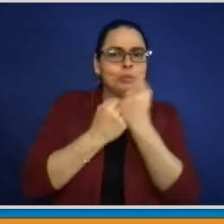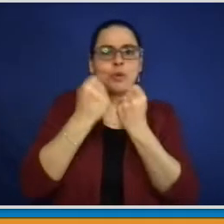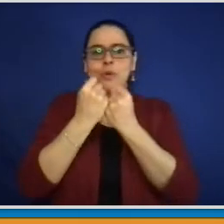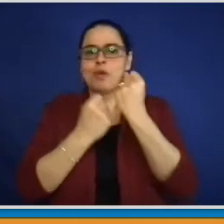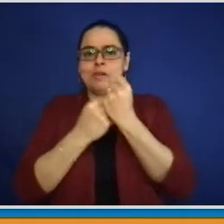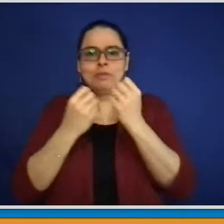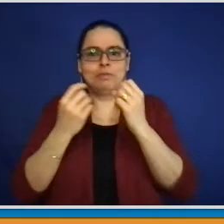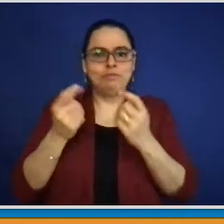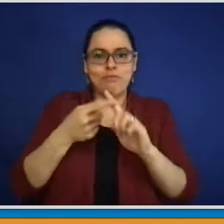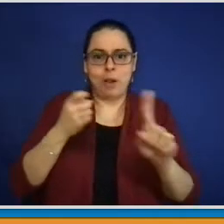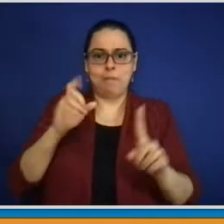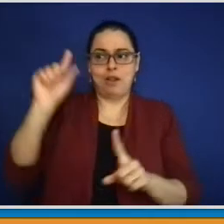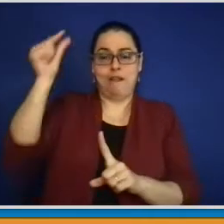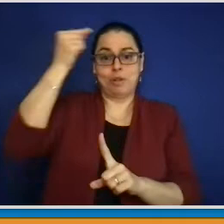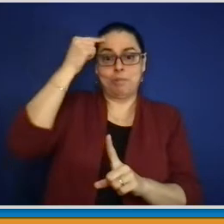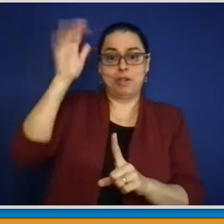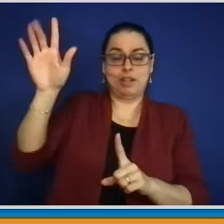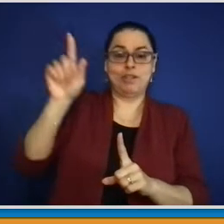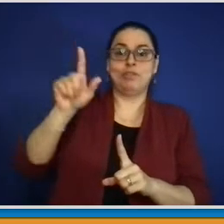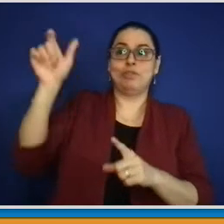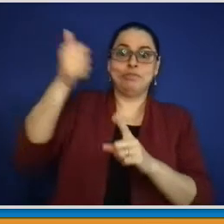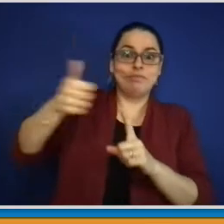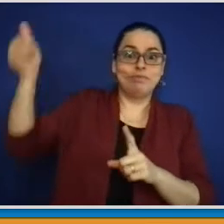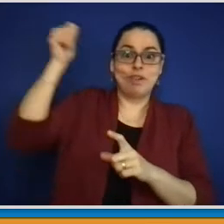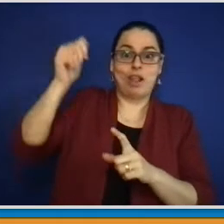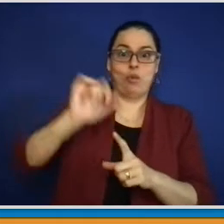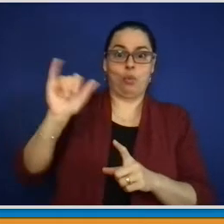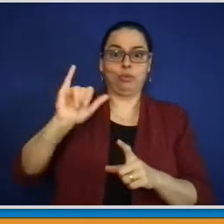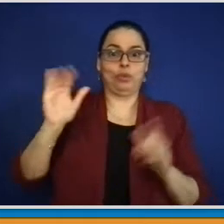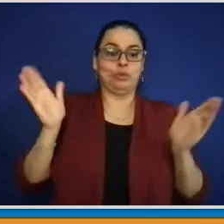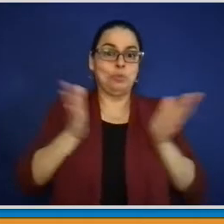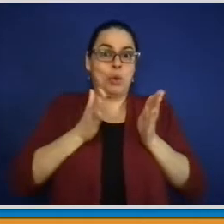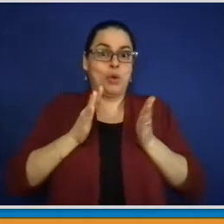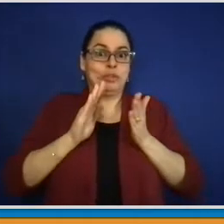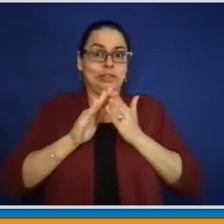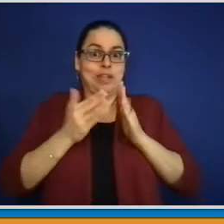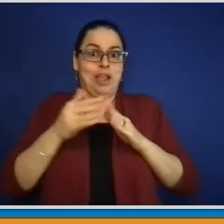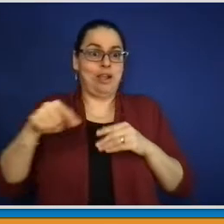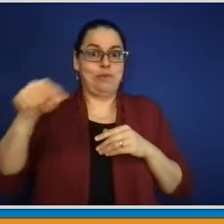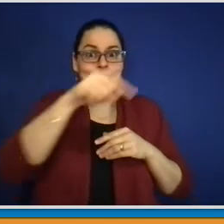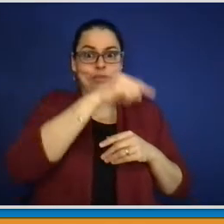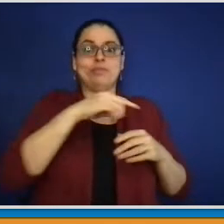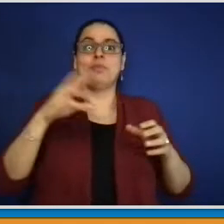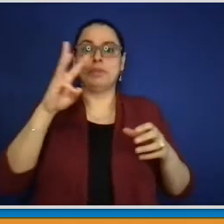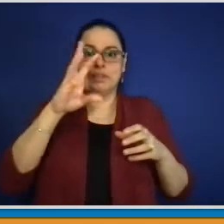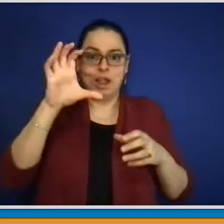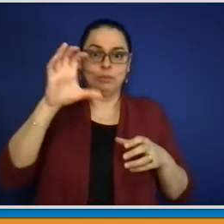invaluable, especially for a small municipality like Ardsley, where